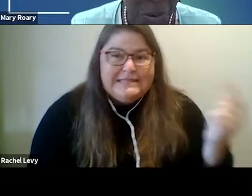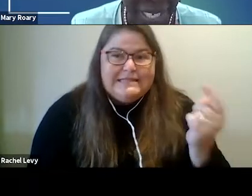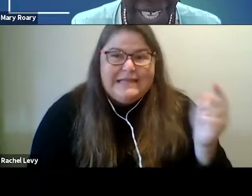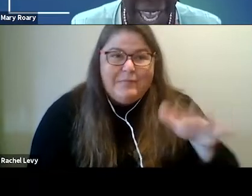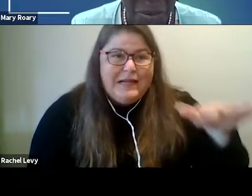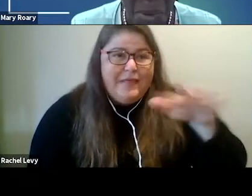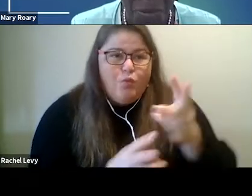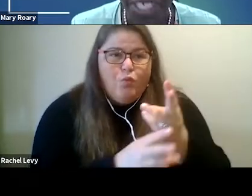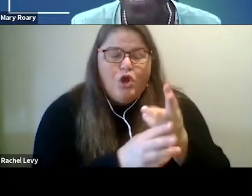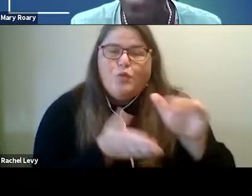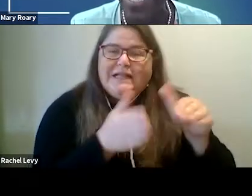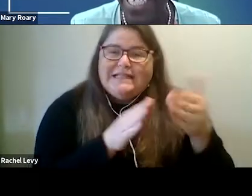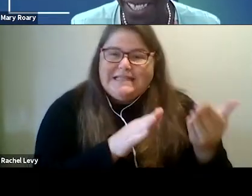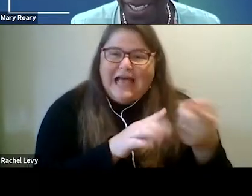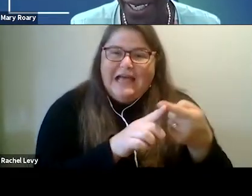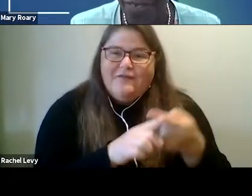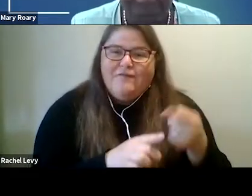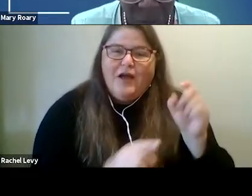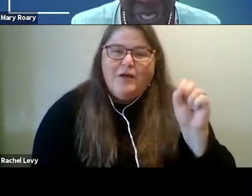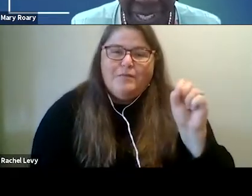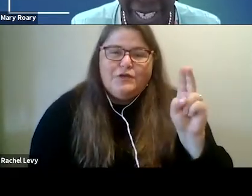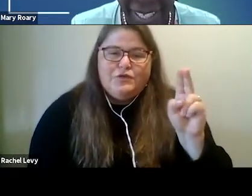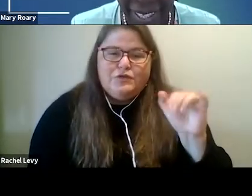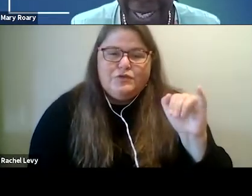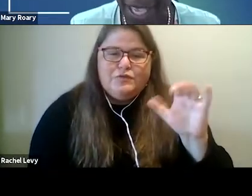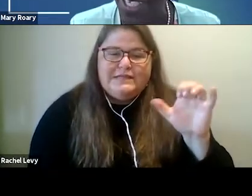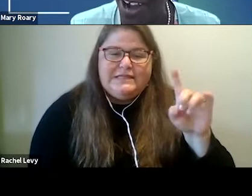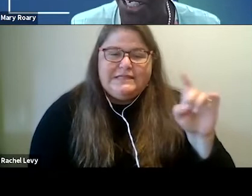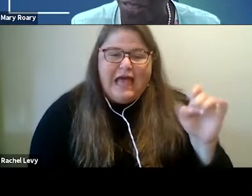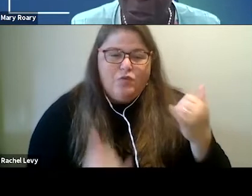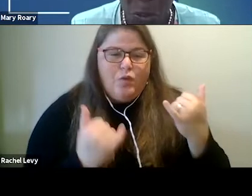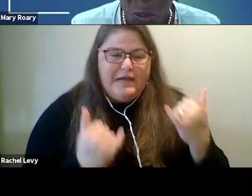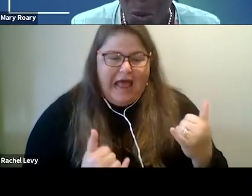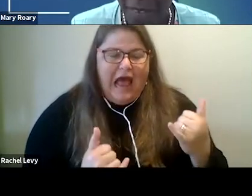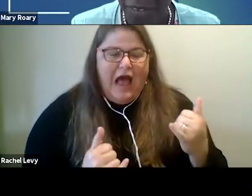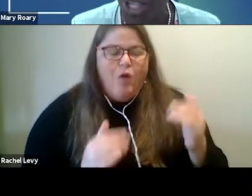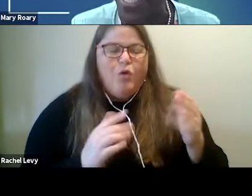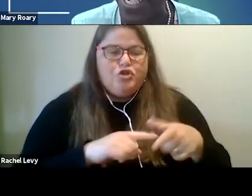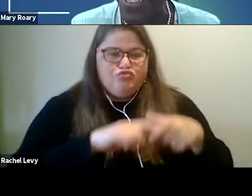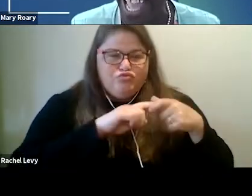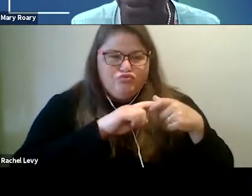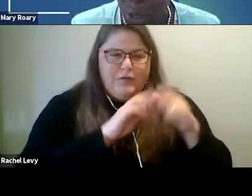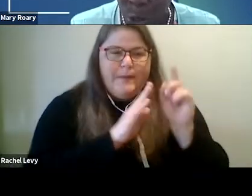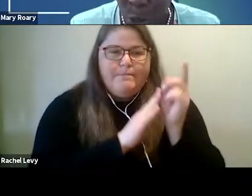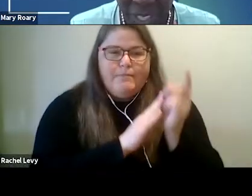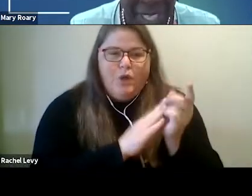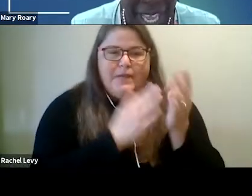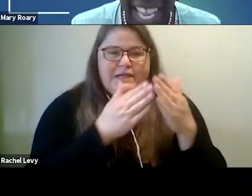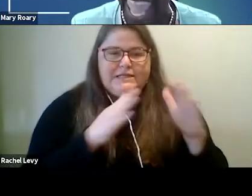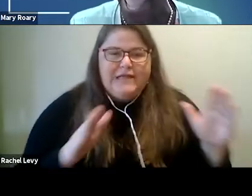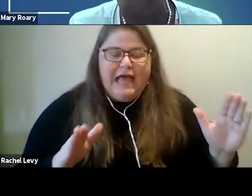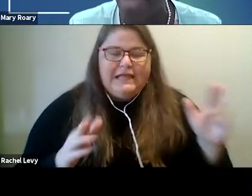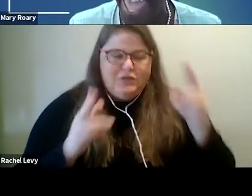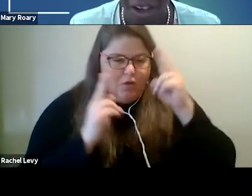We're going to have a moment of silence for 40 seconds to honor those who have lost their lives to